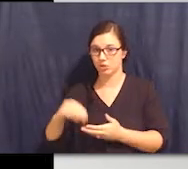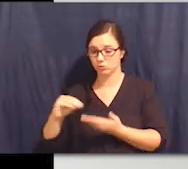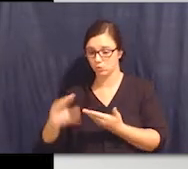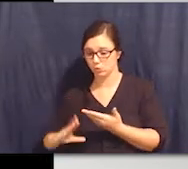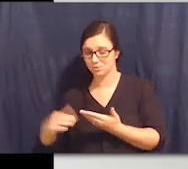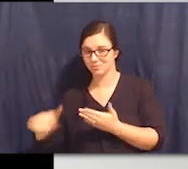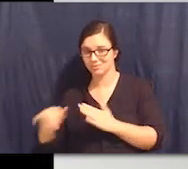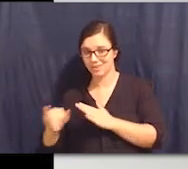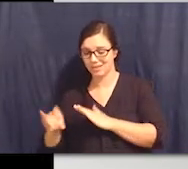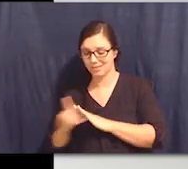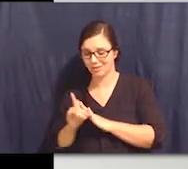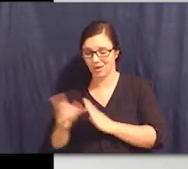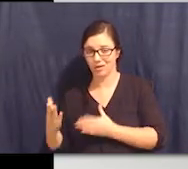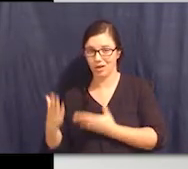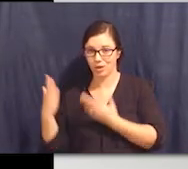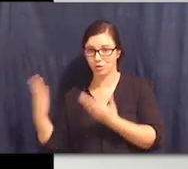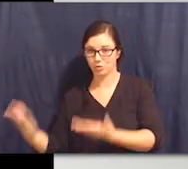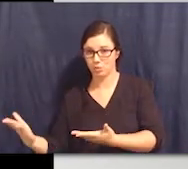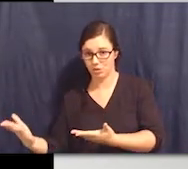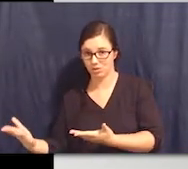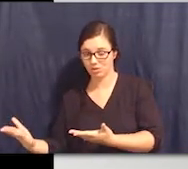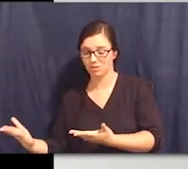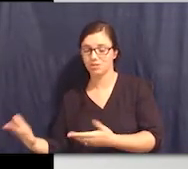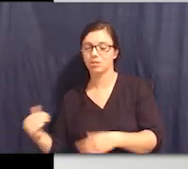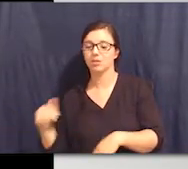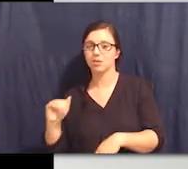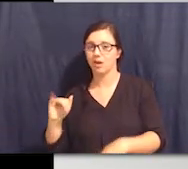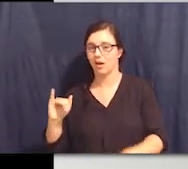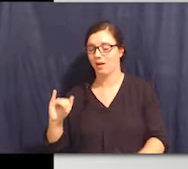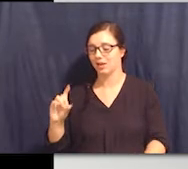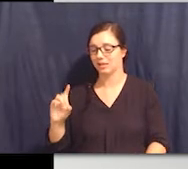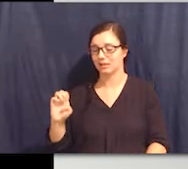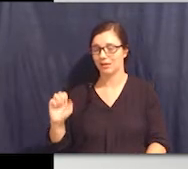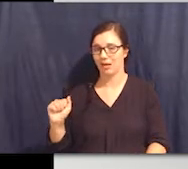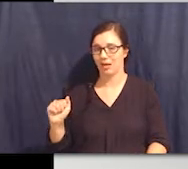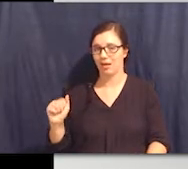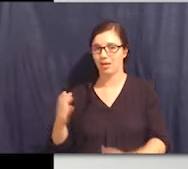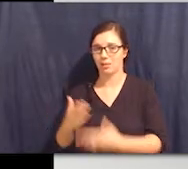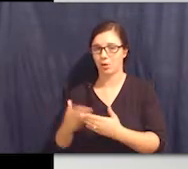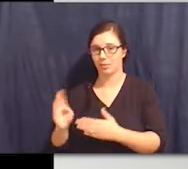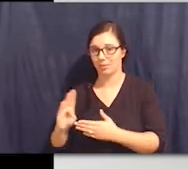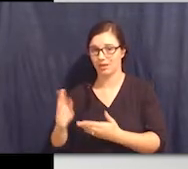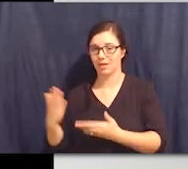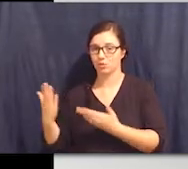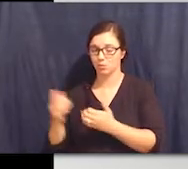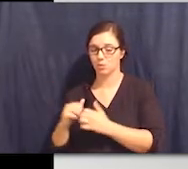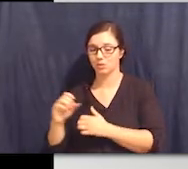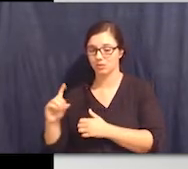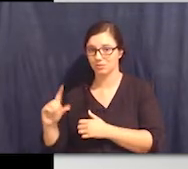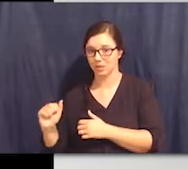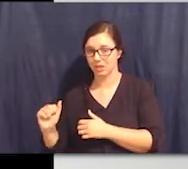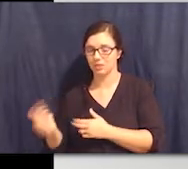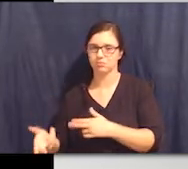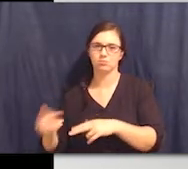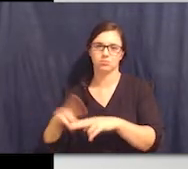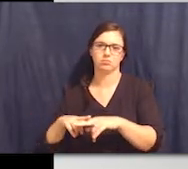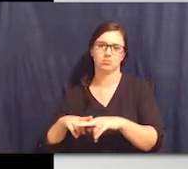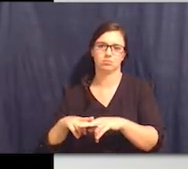who are identified as eligible, as an IDEA Part B eligible student with disability has increased. We're